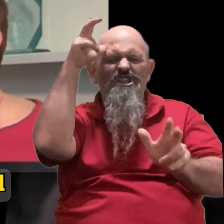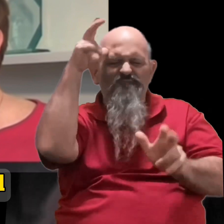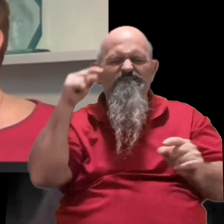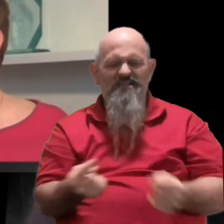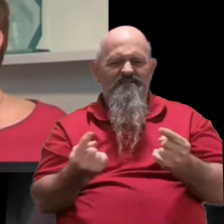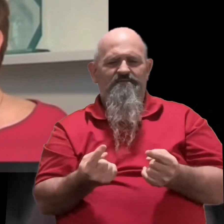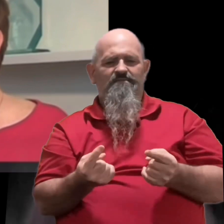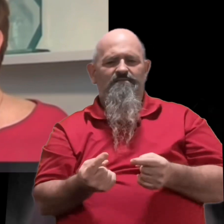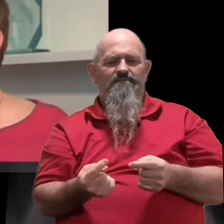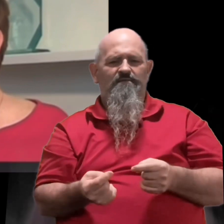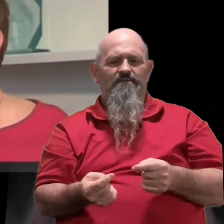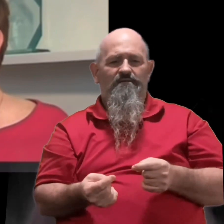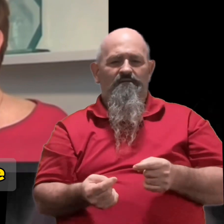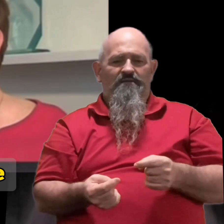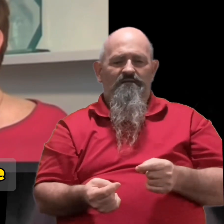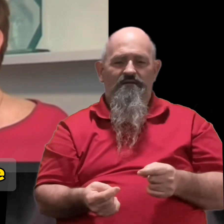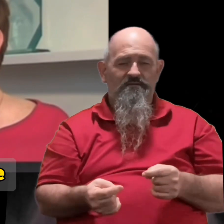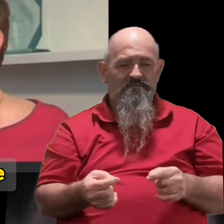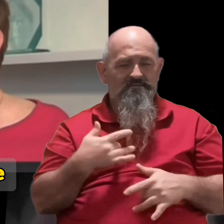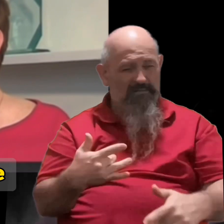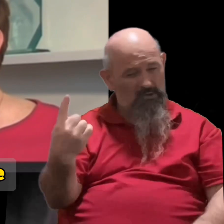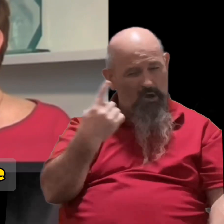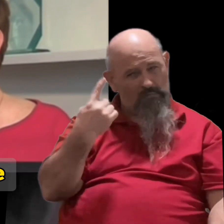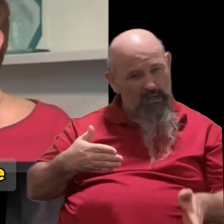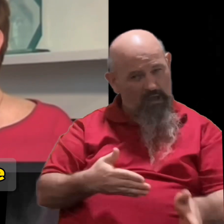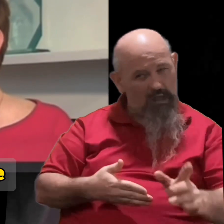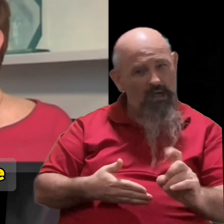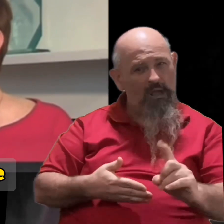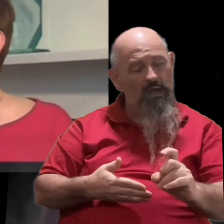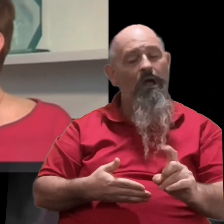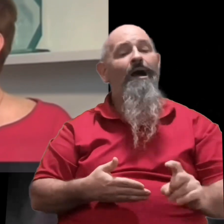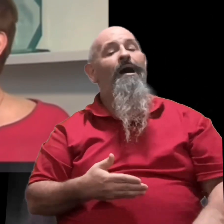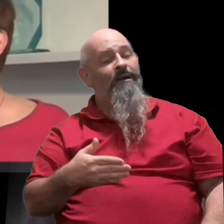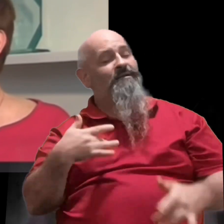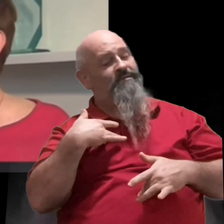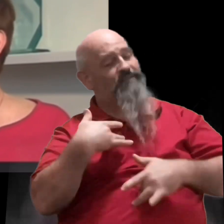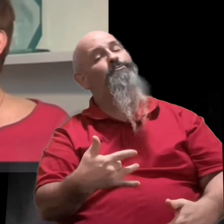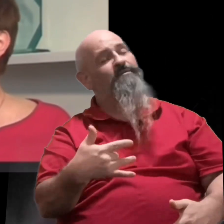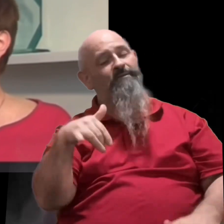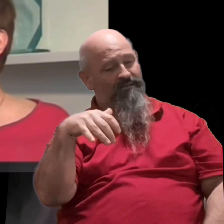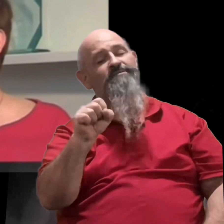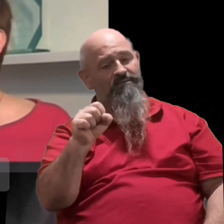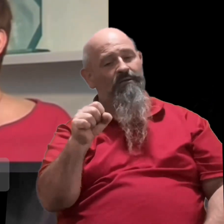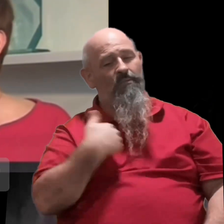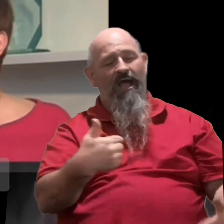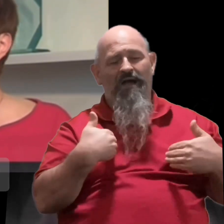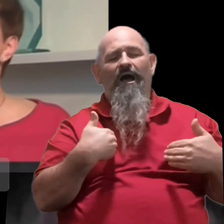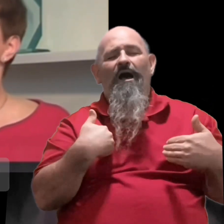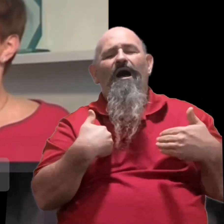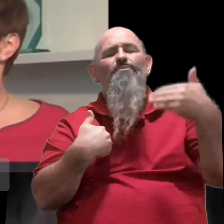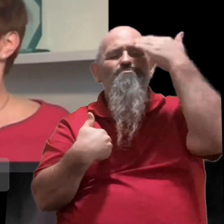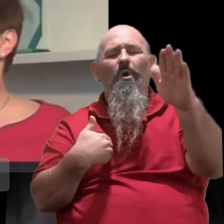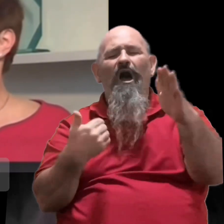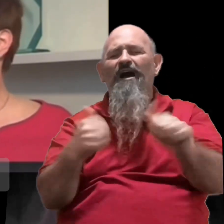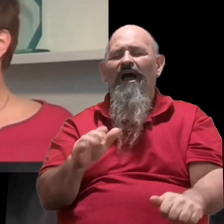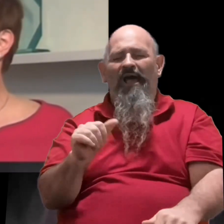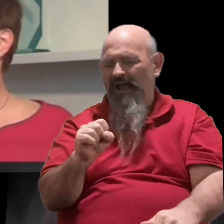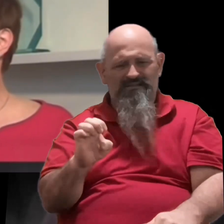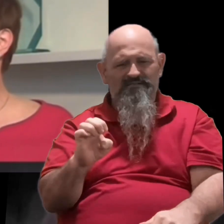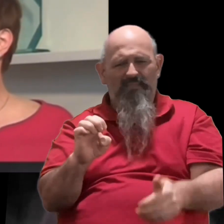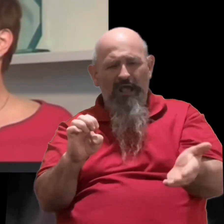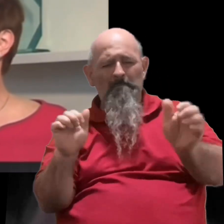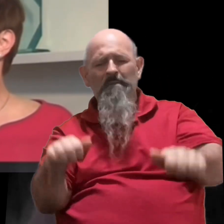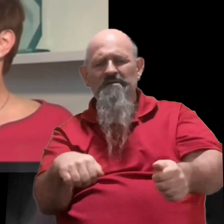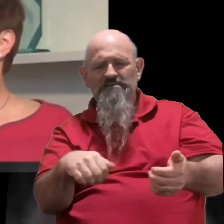wicked. Does it only tend to be that one way? It does tend to be, yes. We have. I don't know of any cases, there may